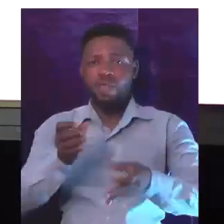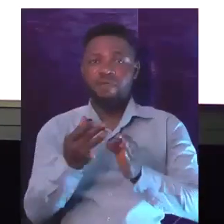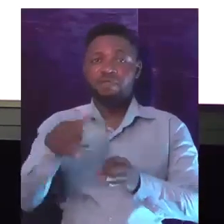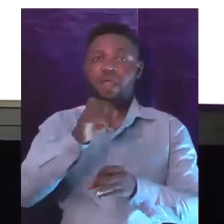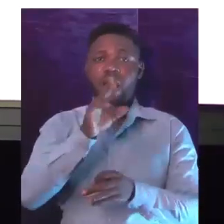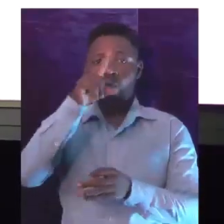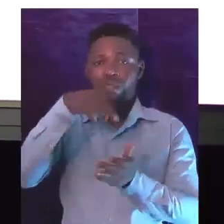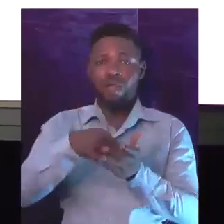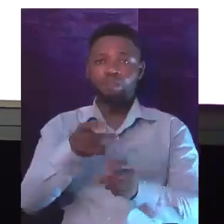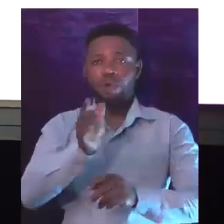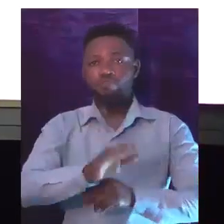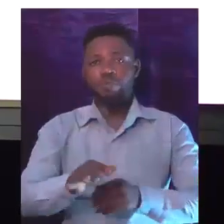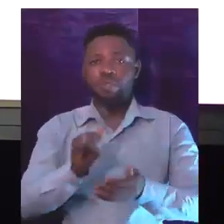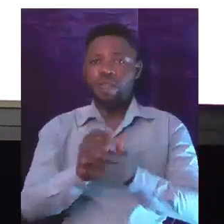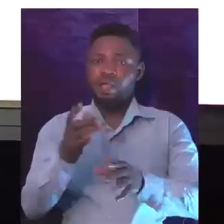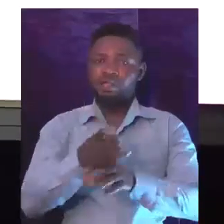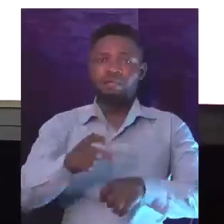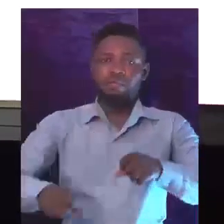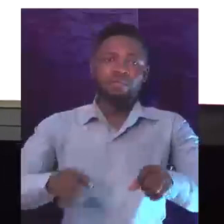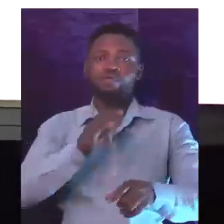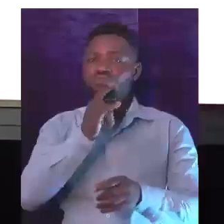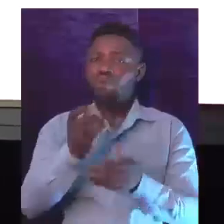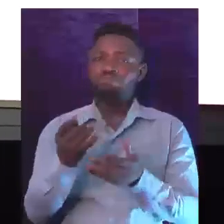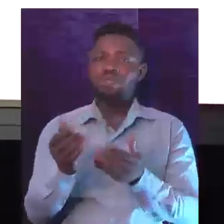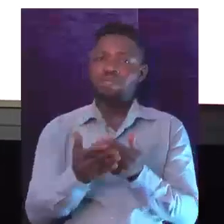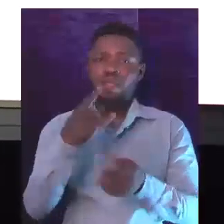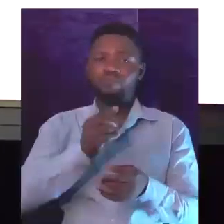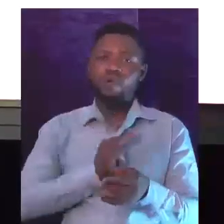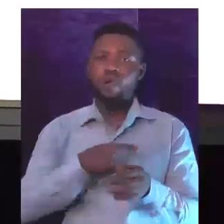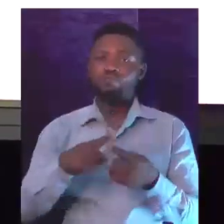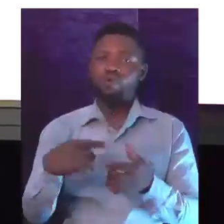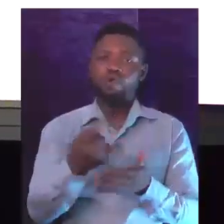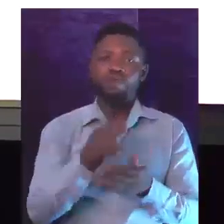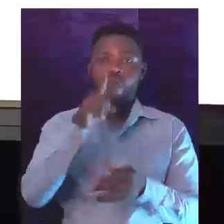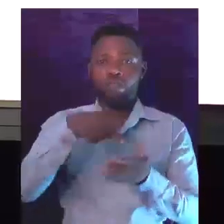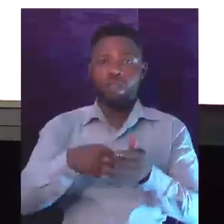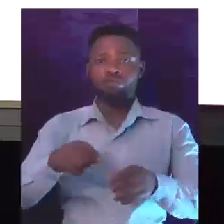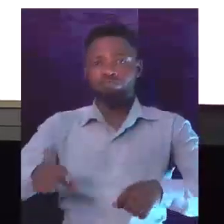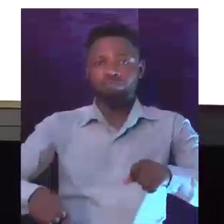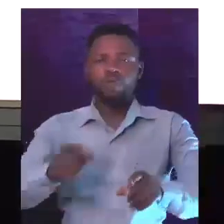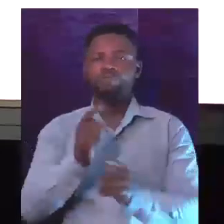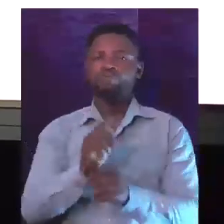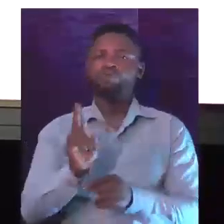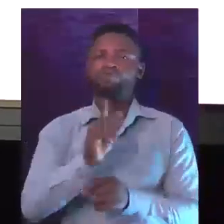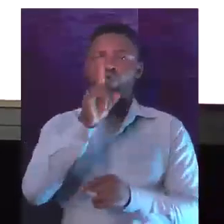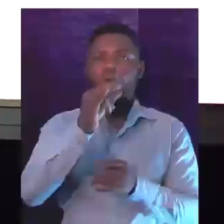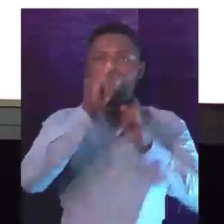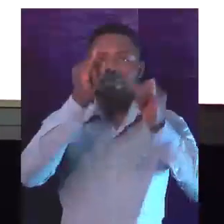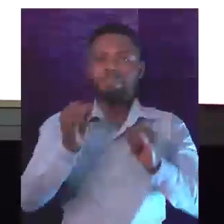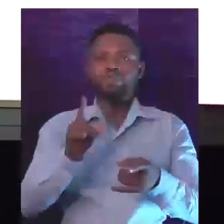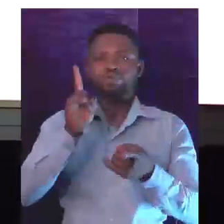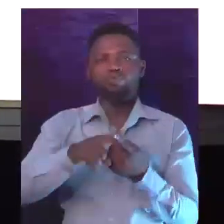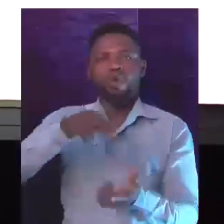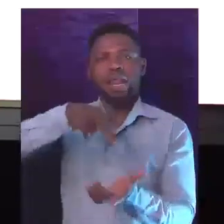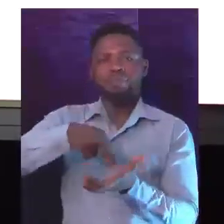If there are 1,000 pupils that take bicycle, I mean, it will not be easy for us to draw 1,000 bicycle. So we'll probably just use one image of a bicycle